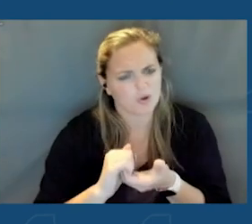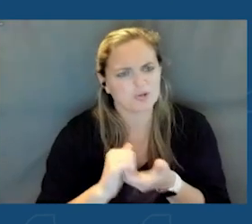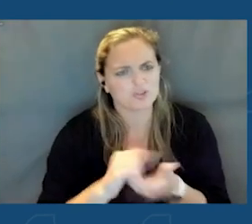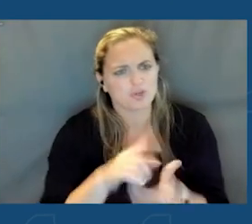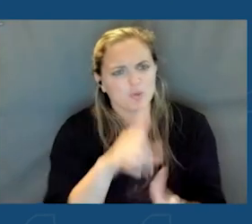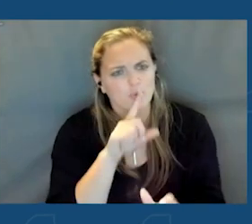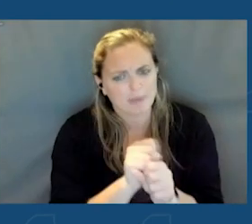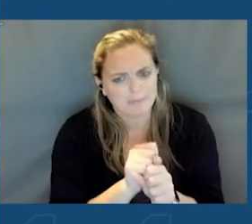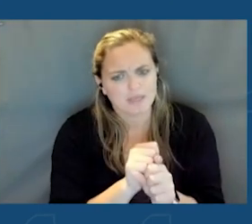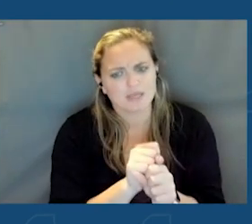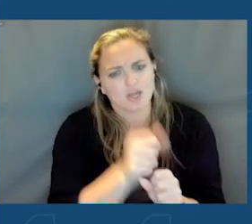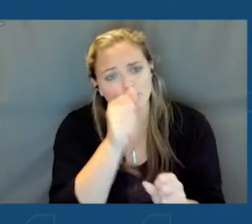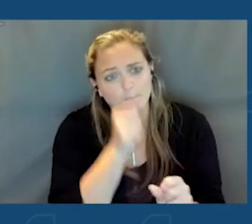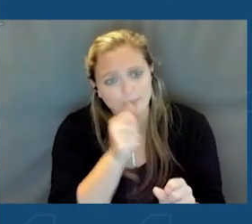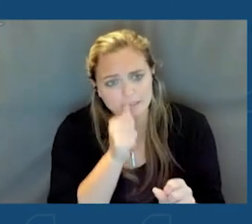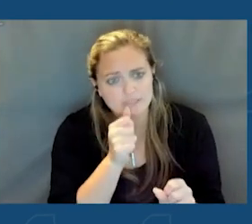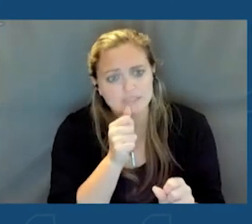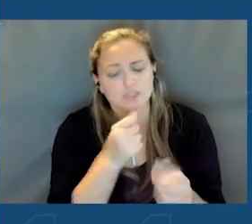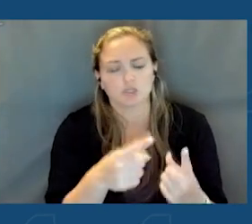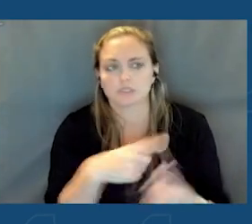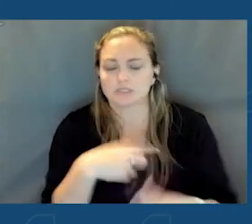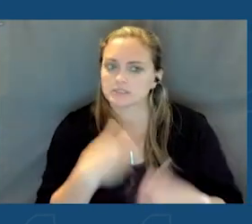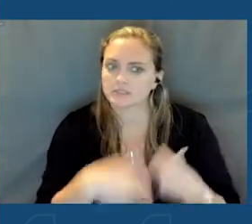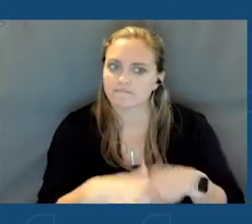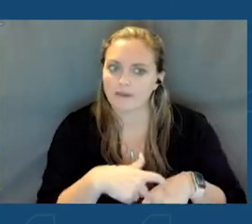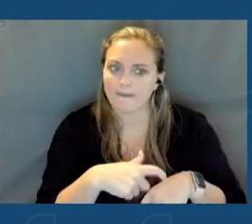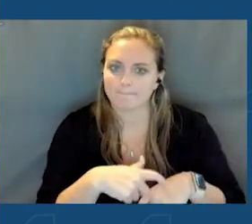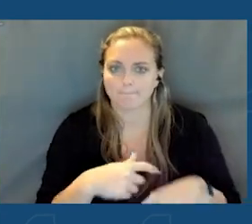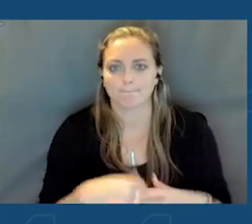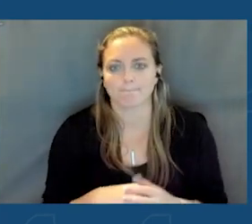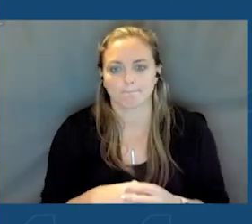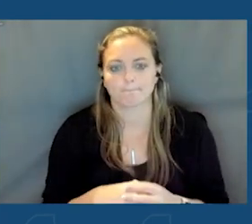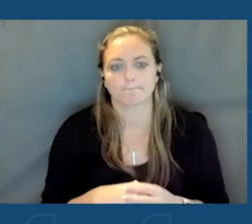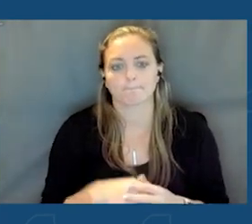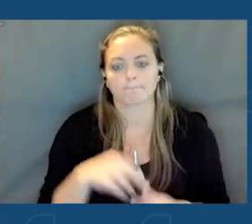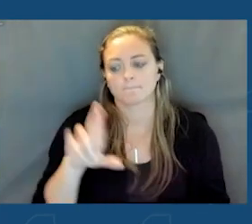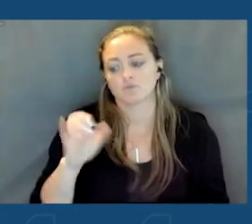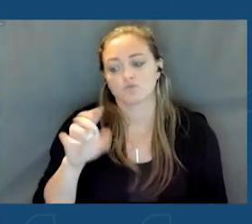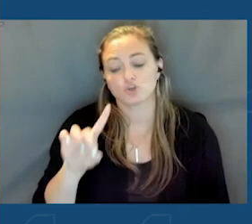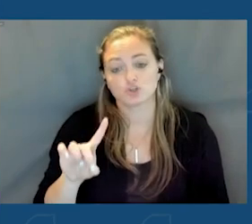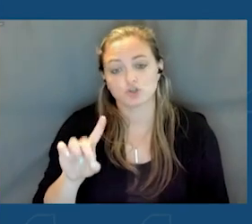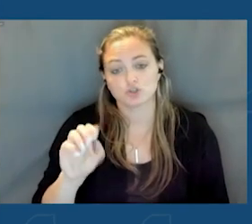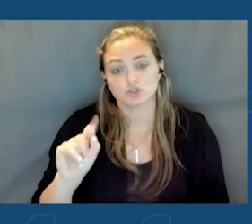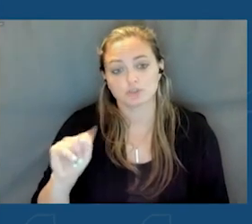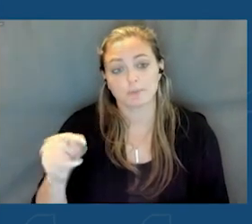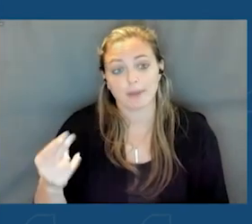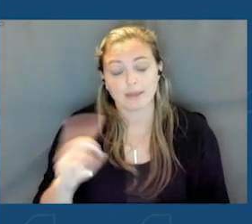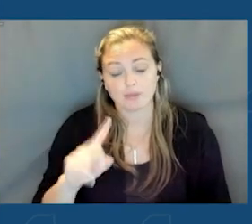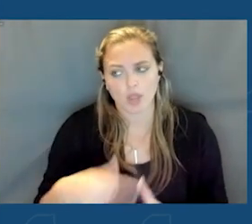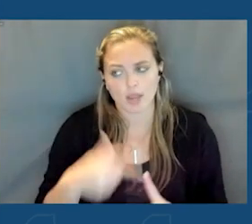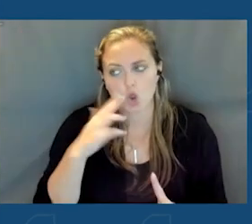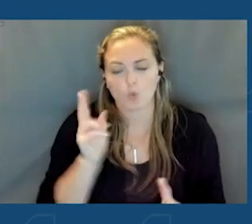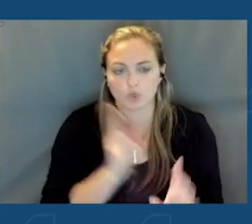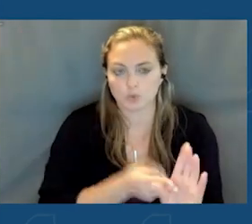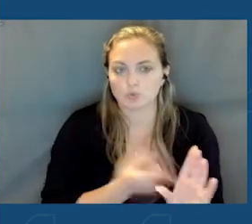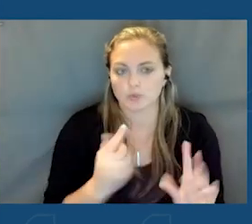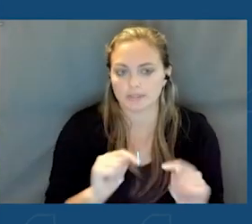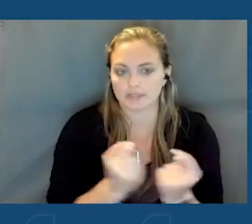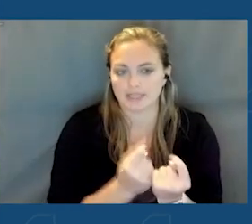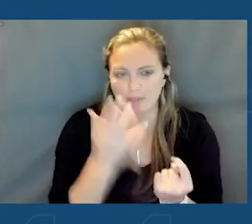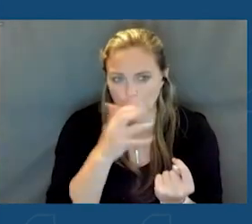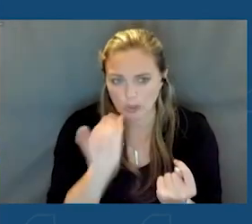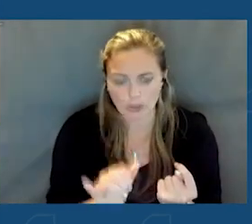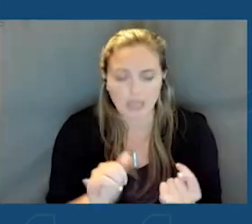your patience during this very difficult time. Richard Smythe, I know when we brought you on, it looked like a